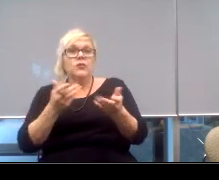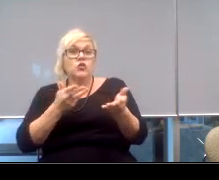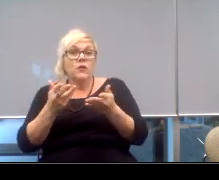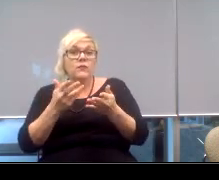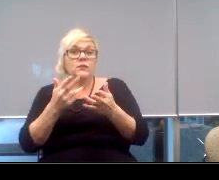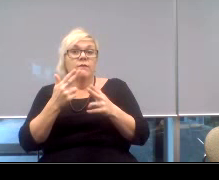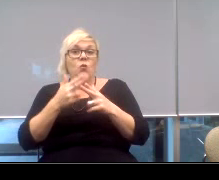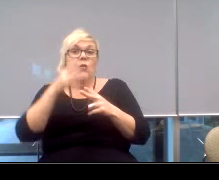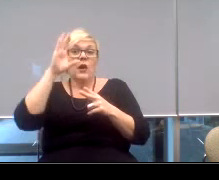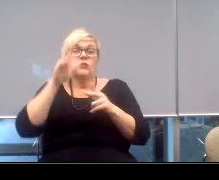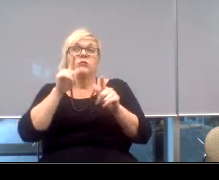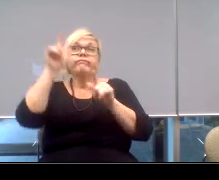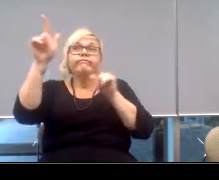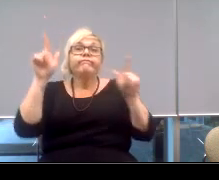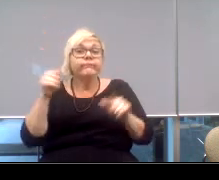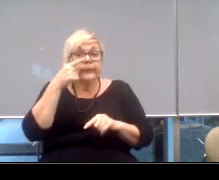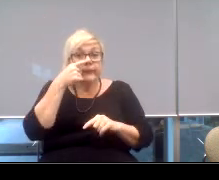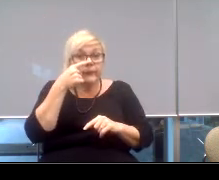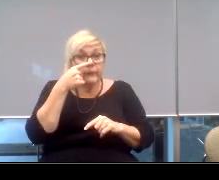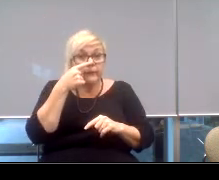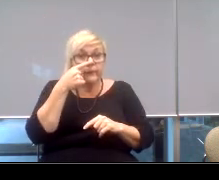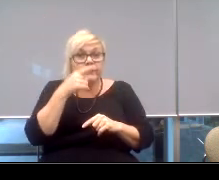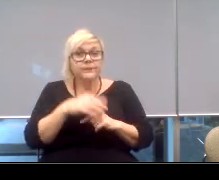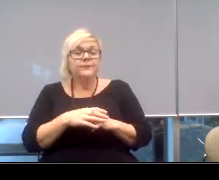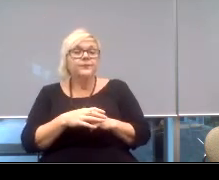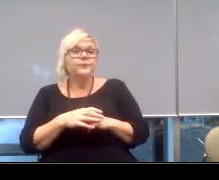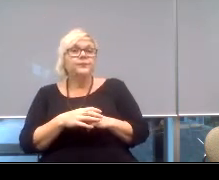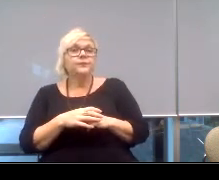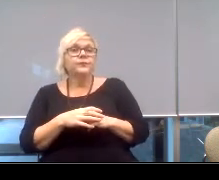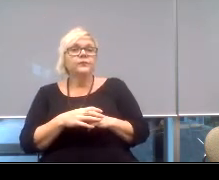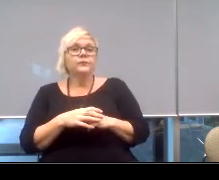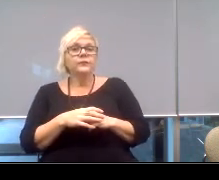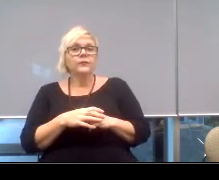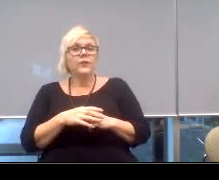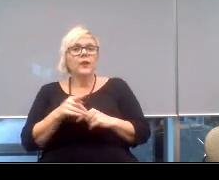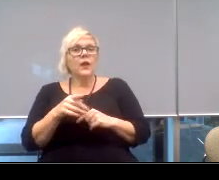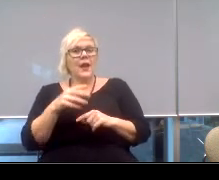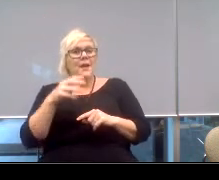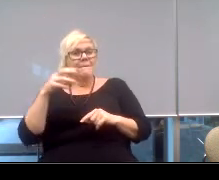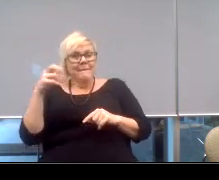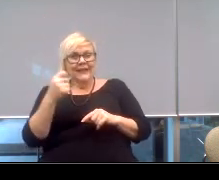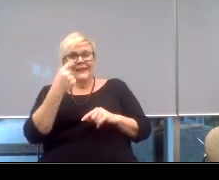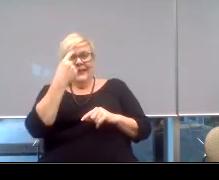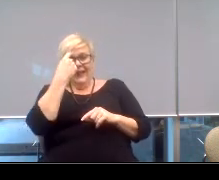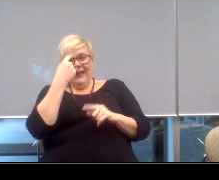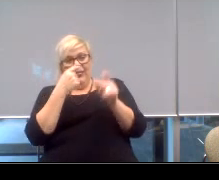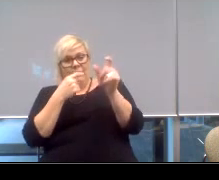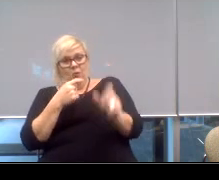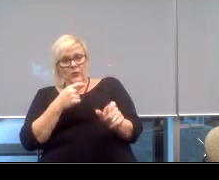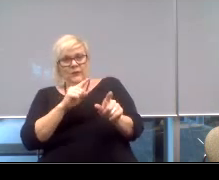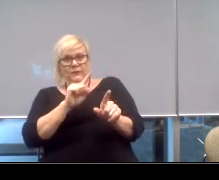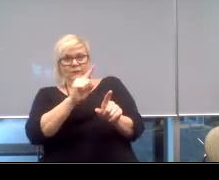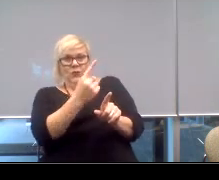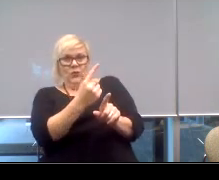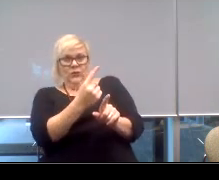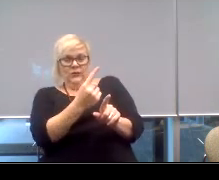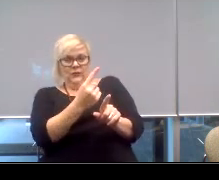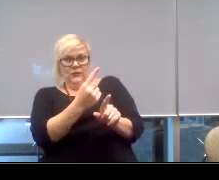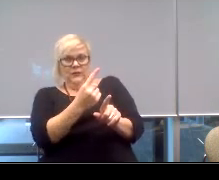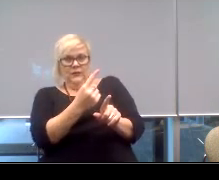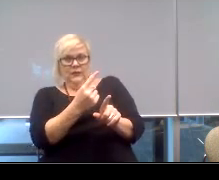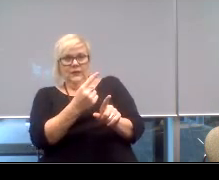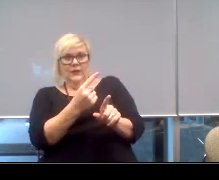settings. Success will be driven by understanding person-centred and individually funded service delivery.